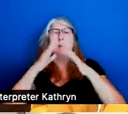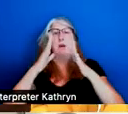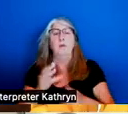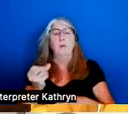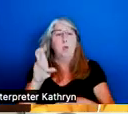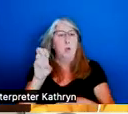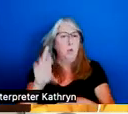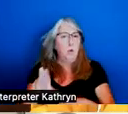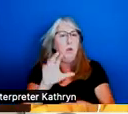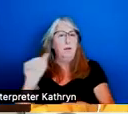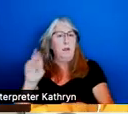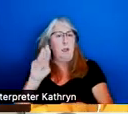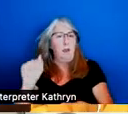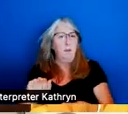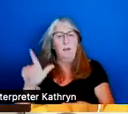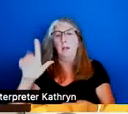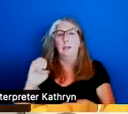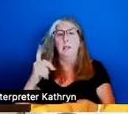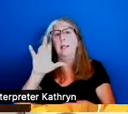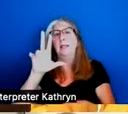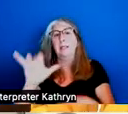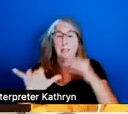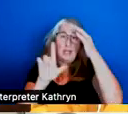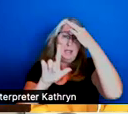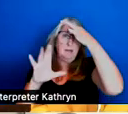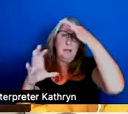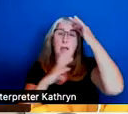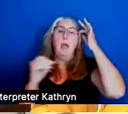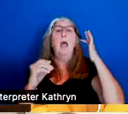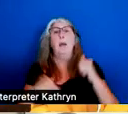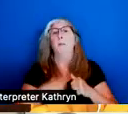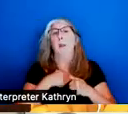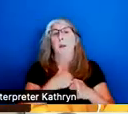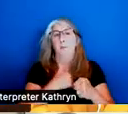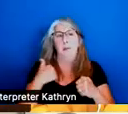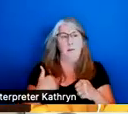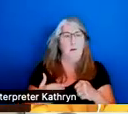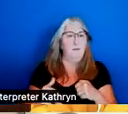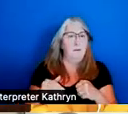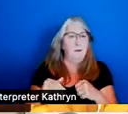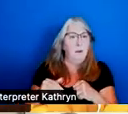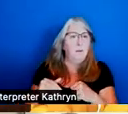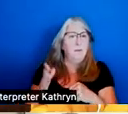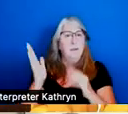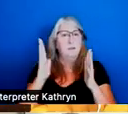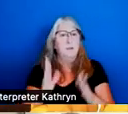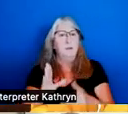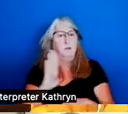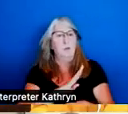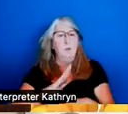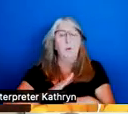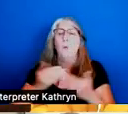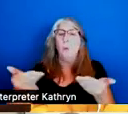AMA Legacy, LLC, and a proud member of NRCDV's Survivor Speakers Bureau. Welcome,